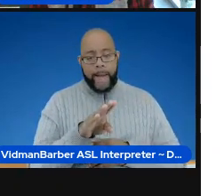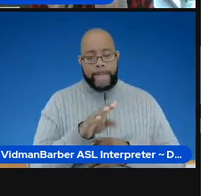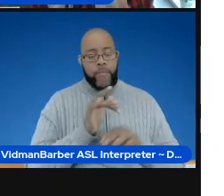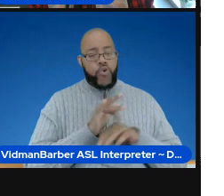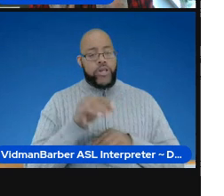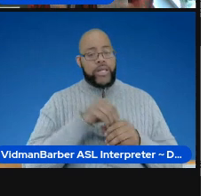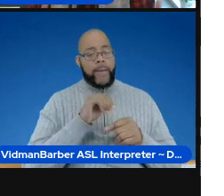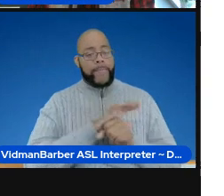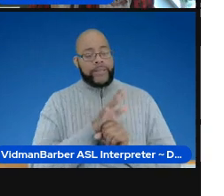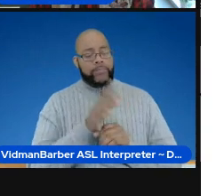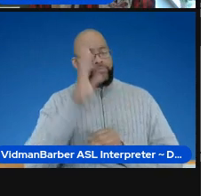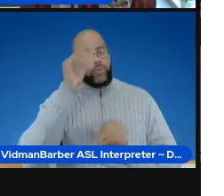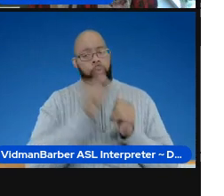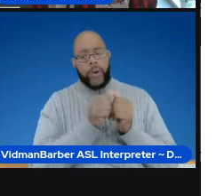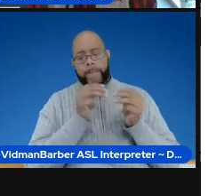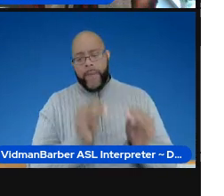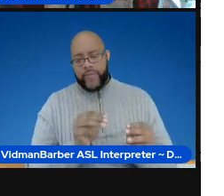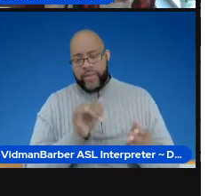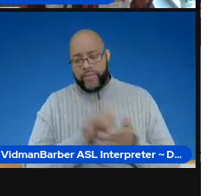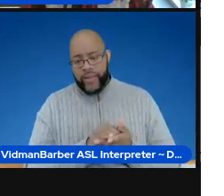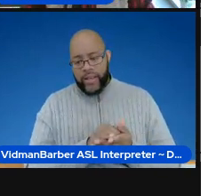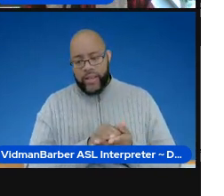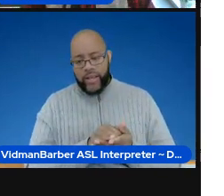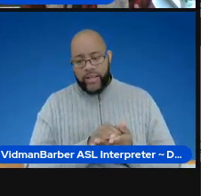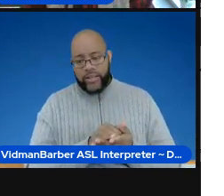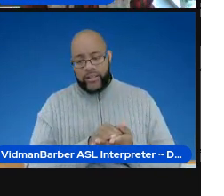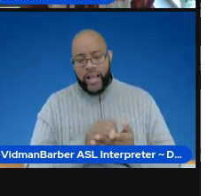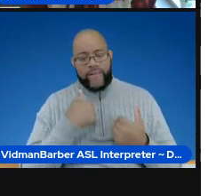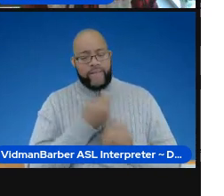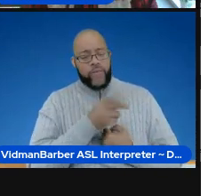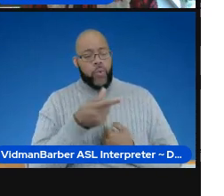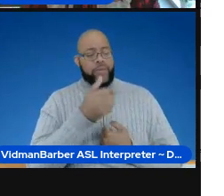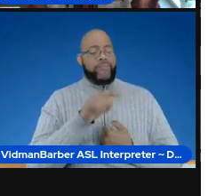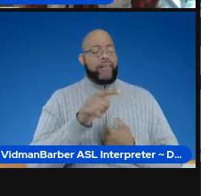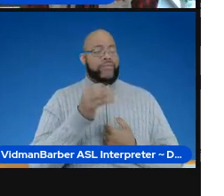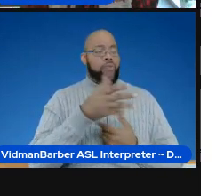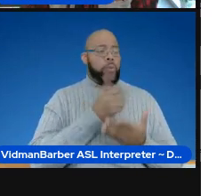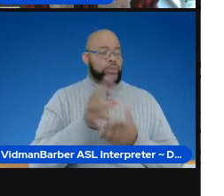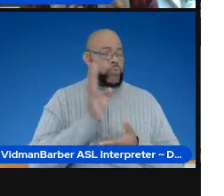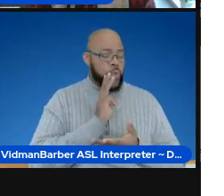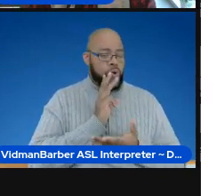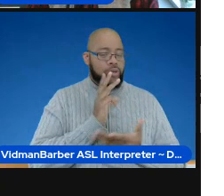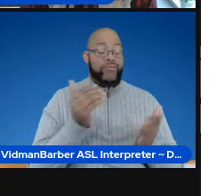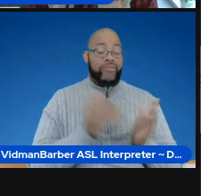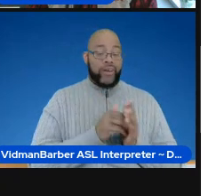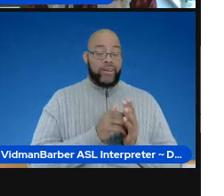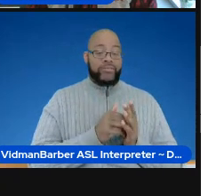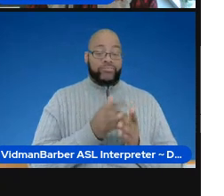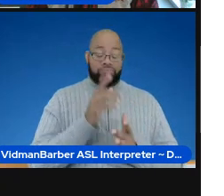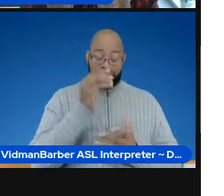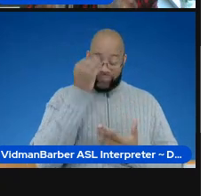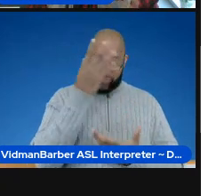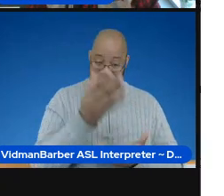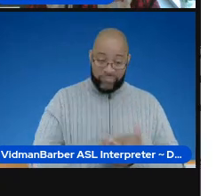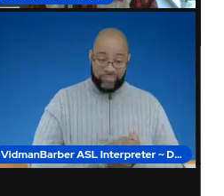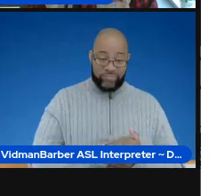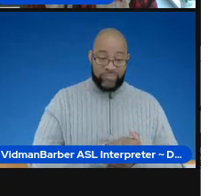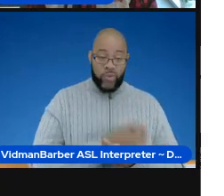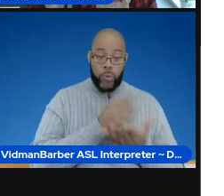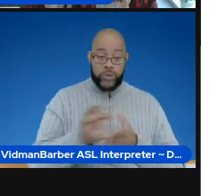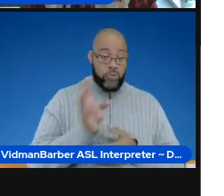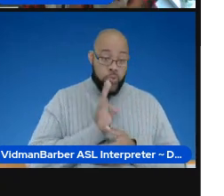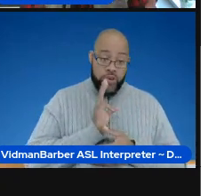in the pandemic came up with methods that required you to have, a couple of gallons of wastewater. Now, again, let's just be real,